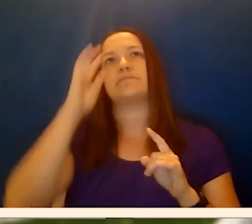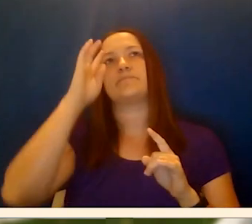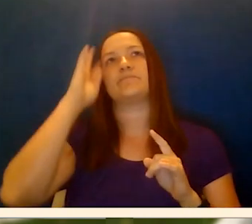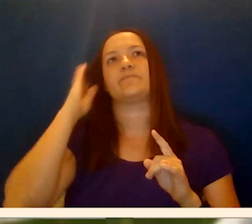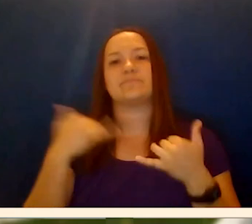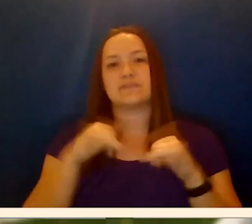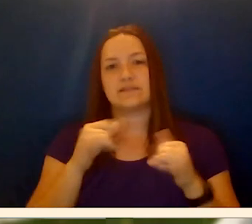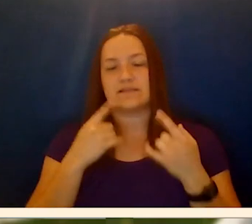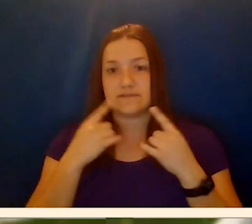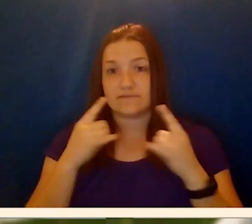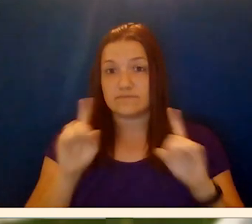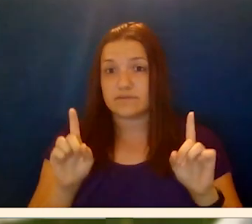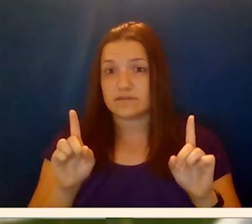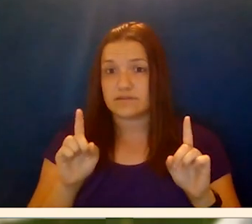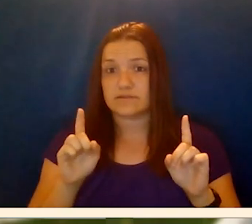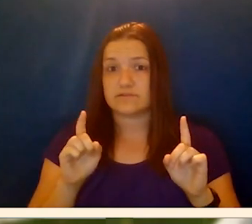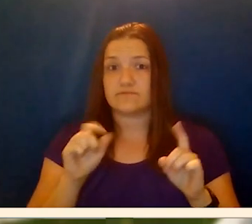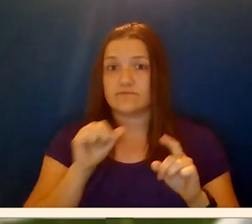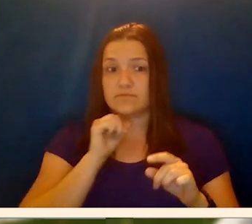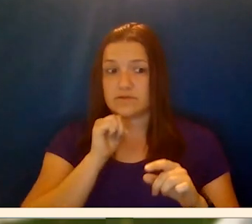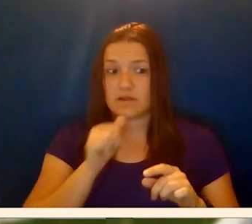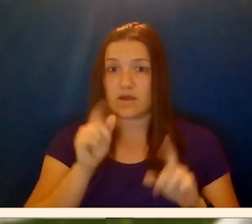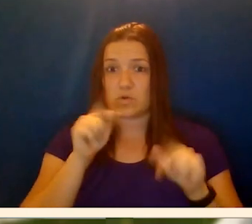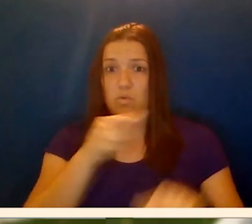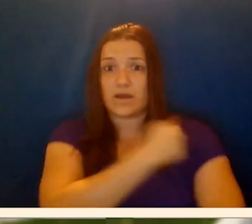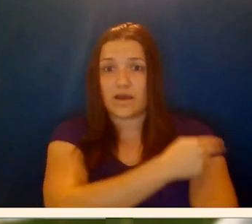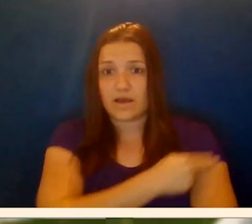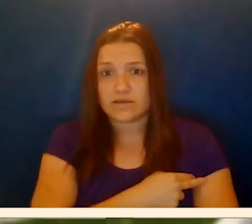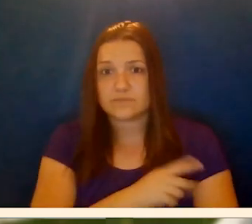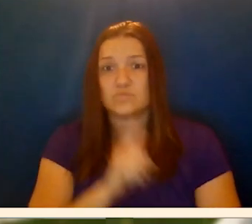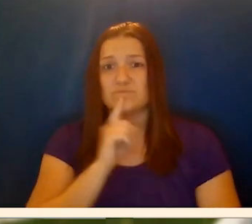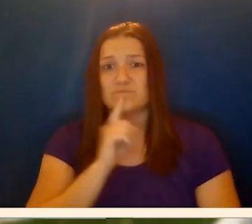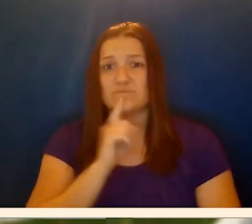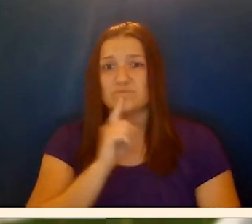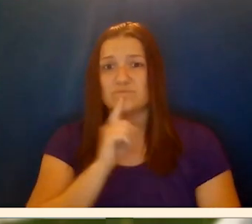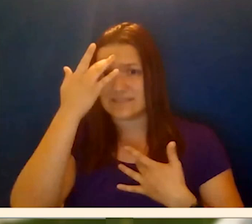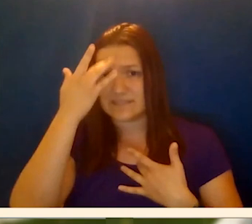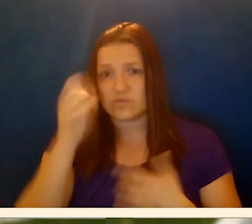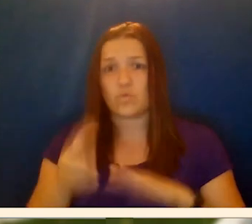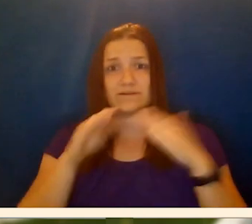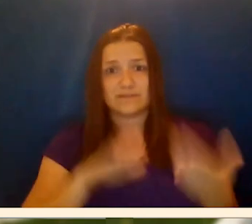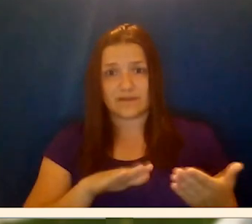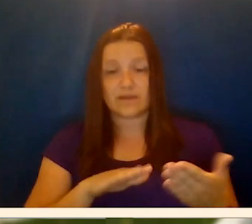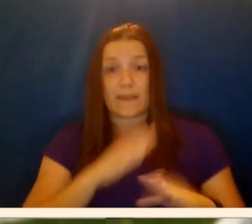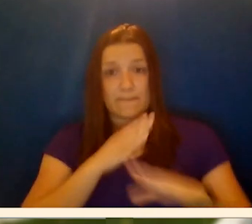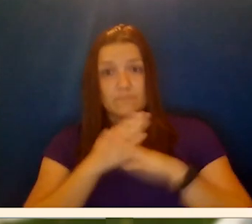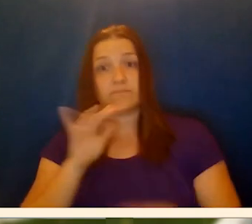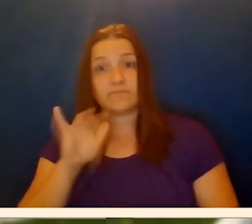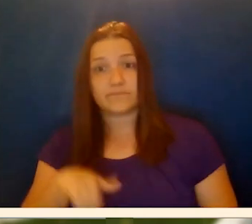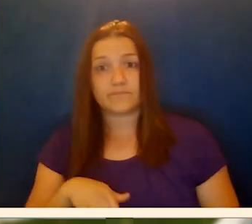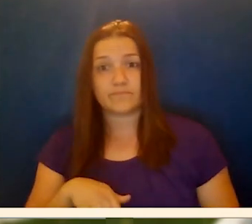is very effective at keeping people from being severely ill, hospitalized, and dying.